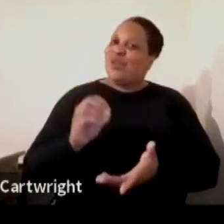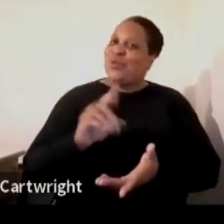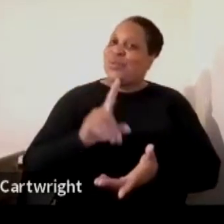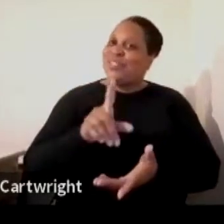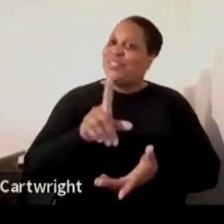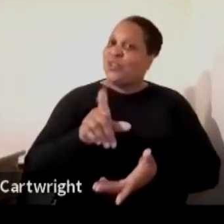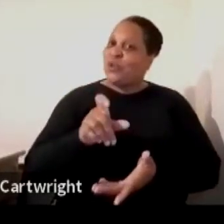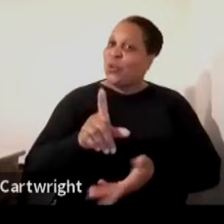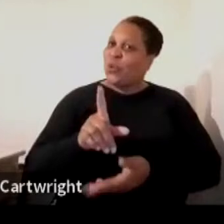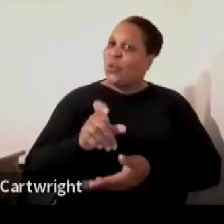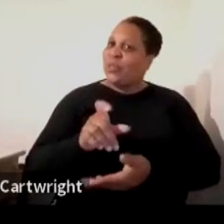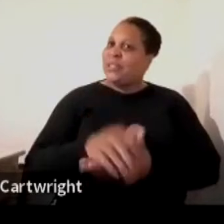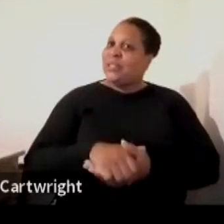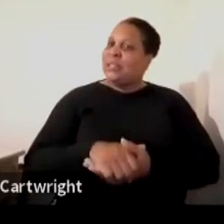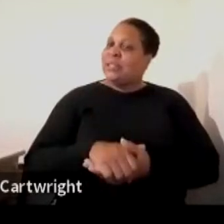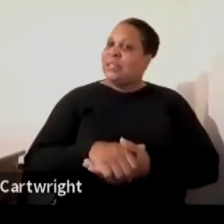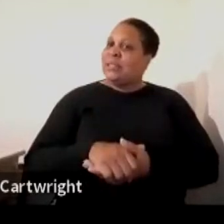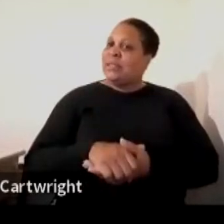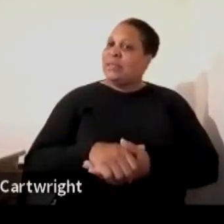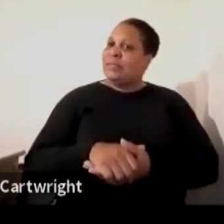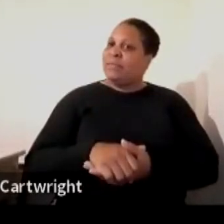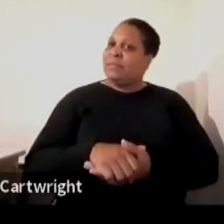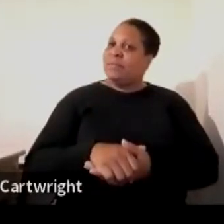of vaccine supply.